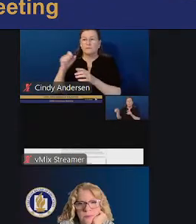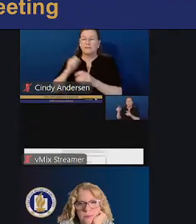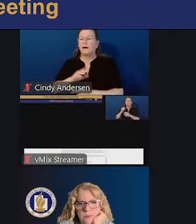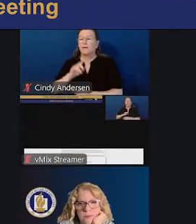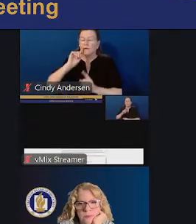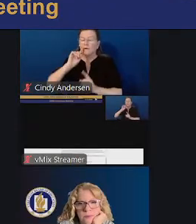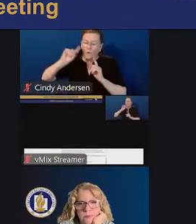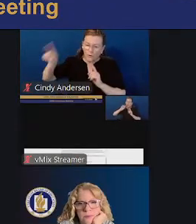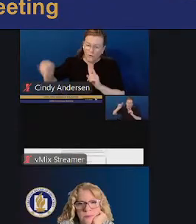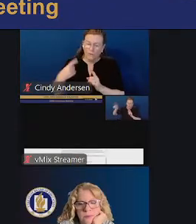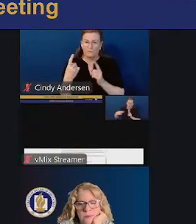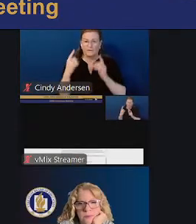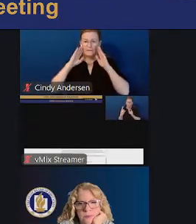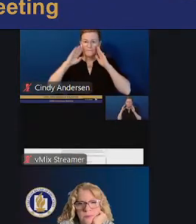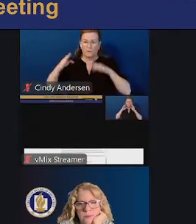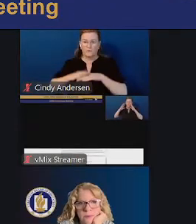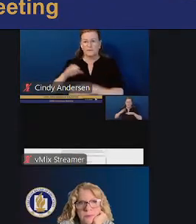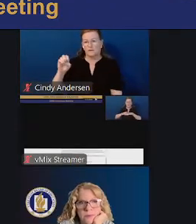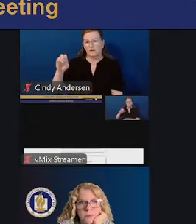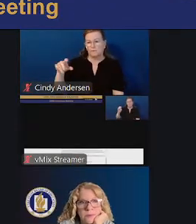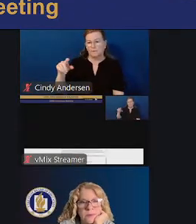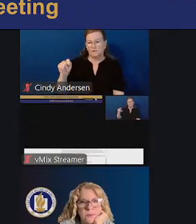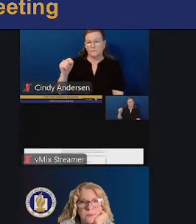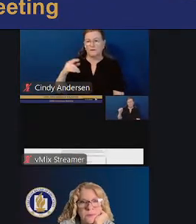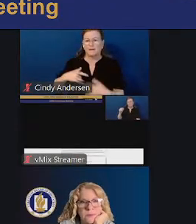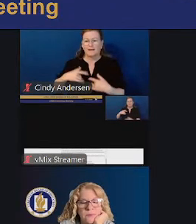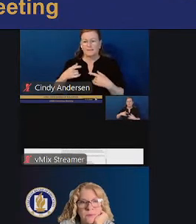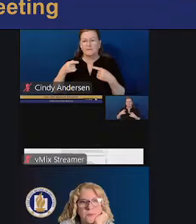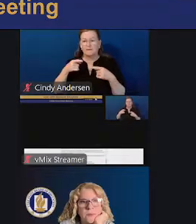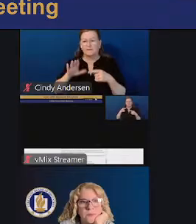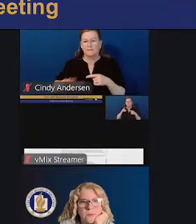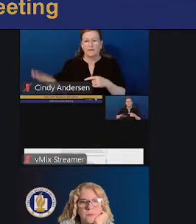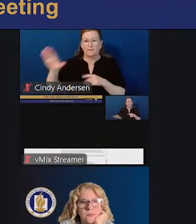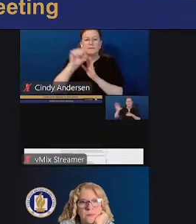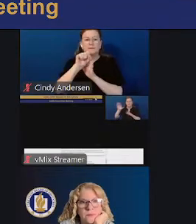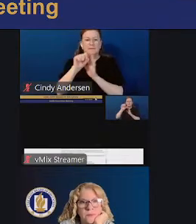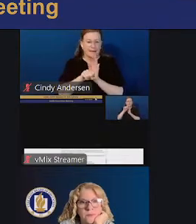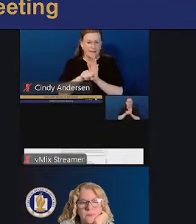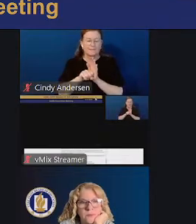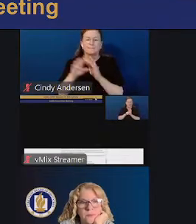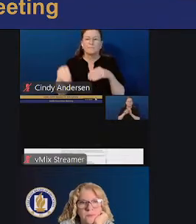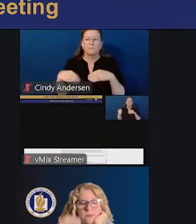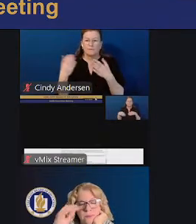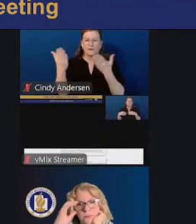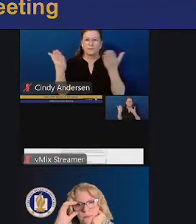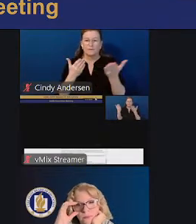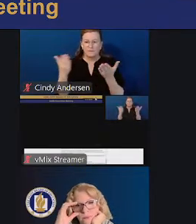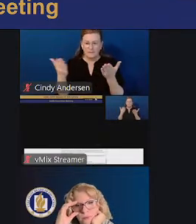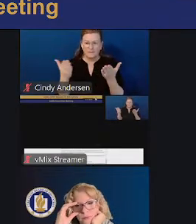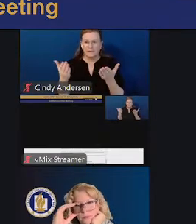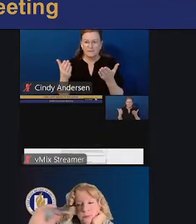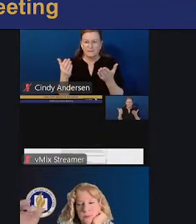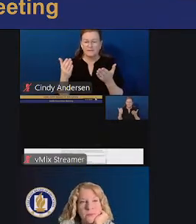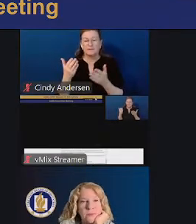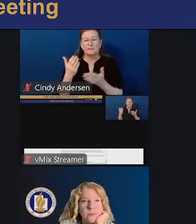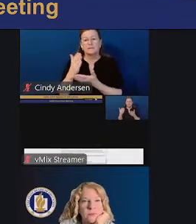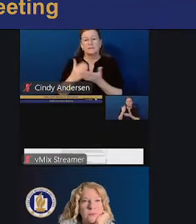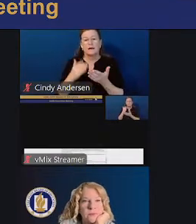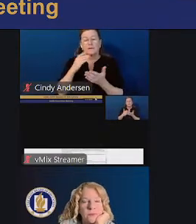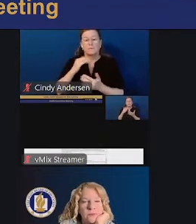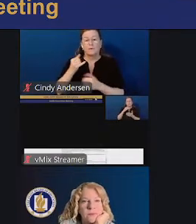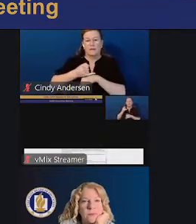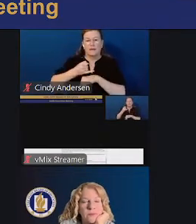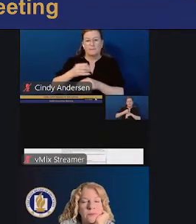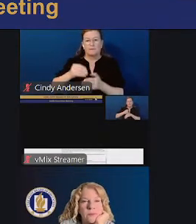providing enrichment activities across the state of Utah. So they provide services, some of those based for our campus students,